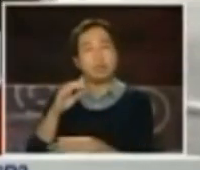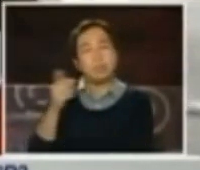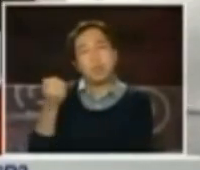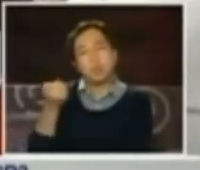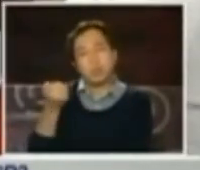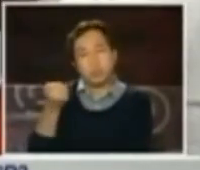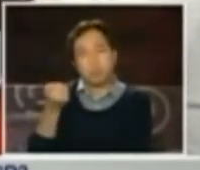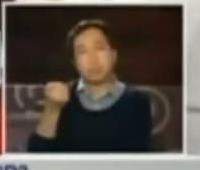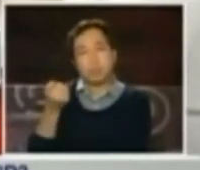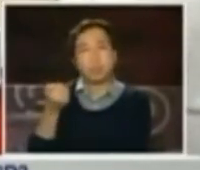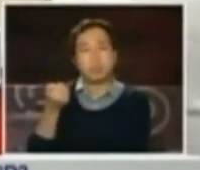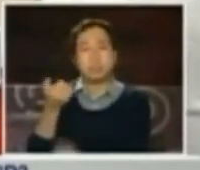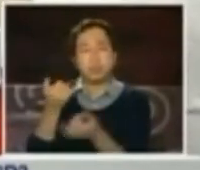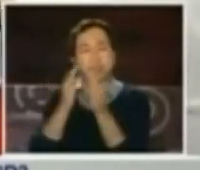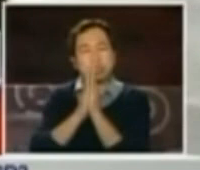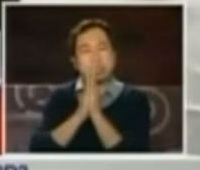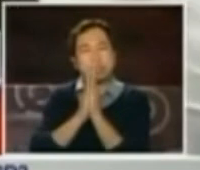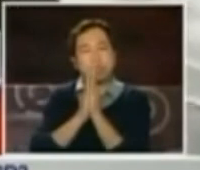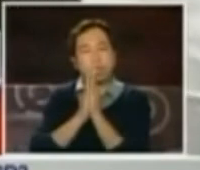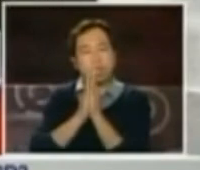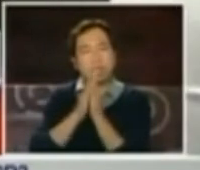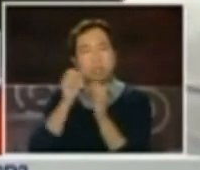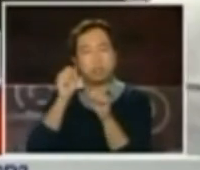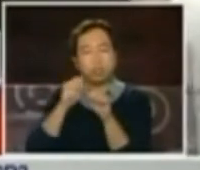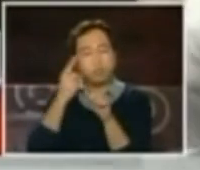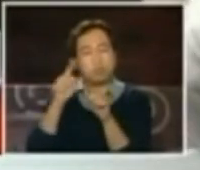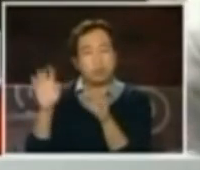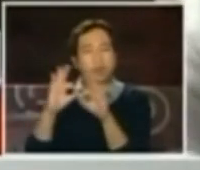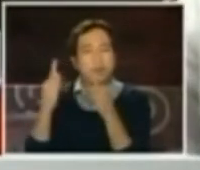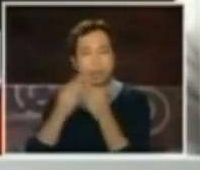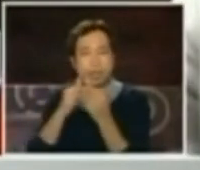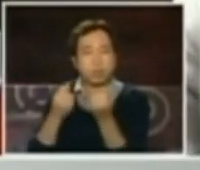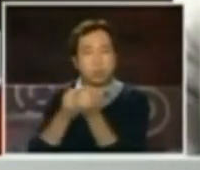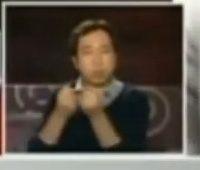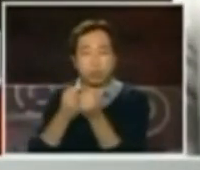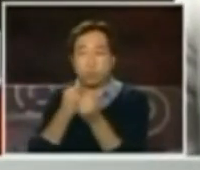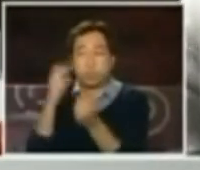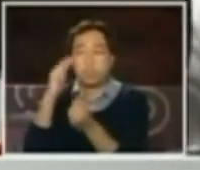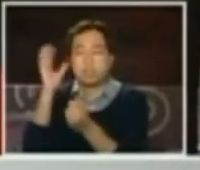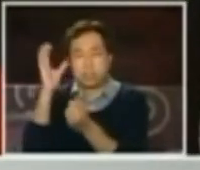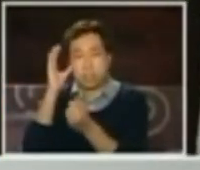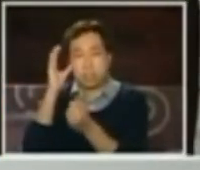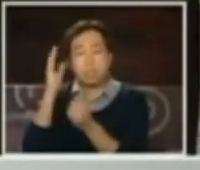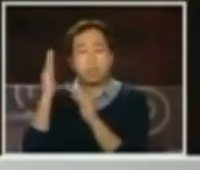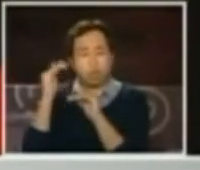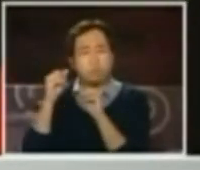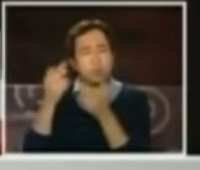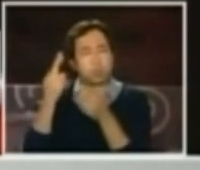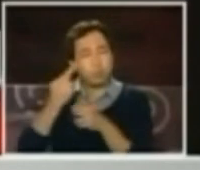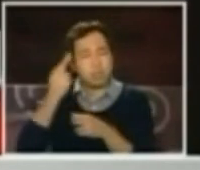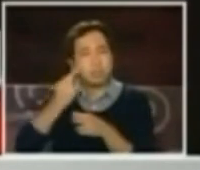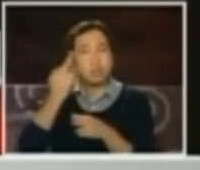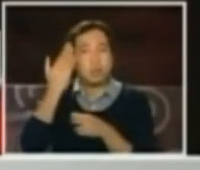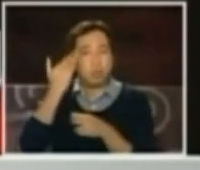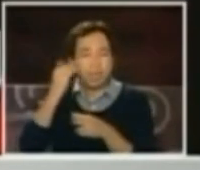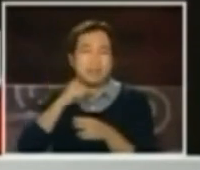rosary. So it's been a day of prayer for most of the family and the supporters of the Chief Justice. The reason why he was